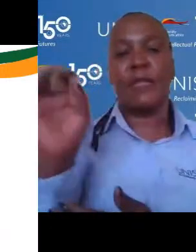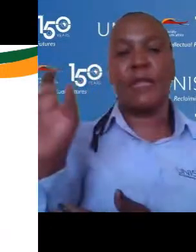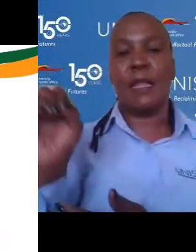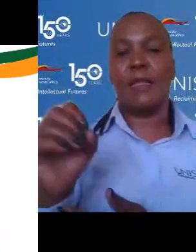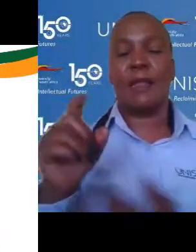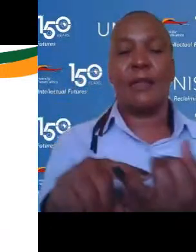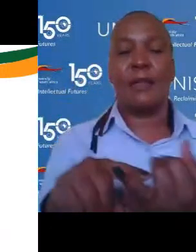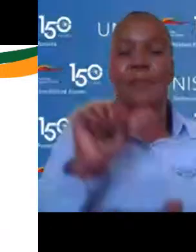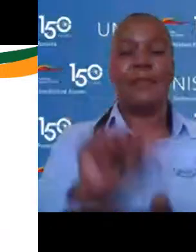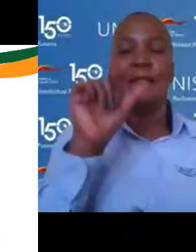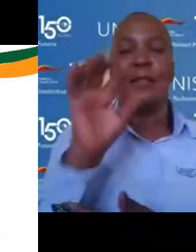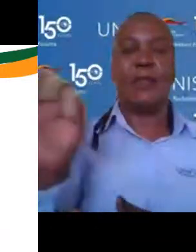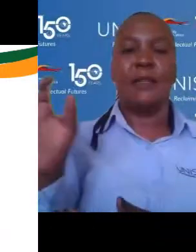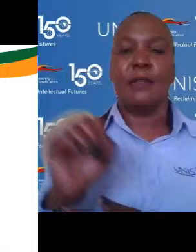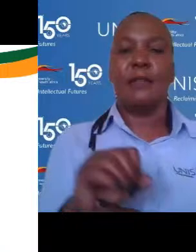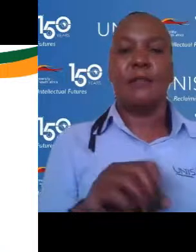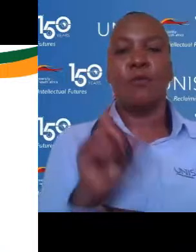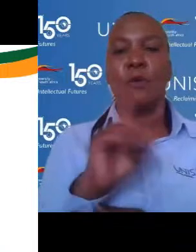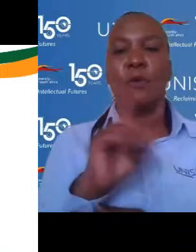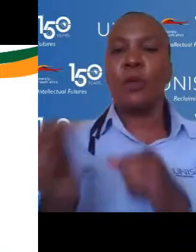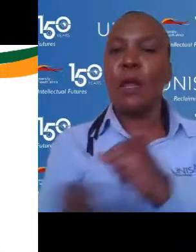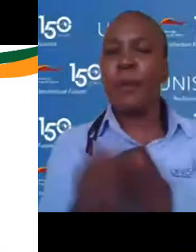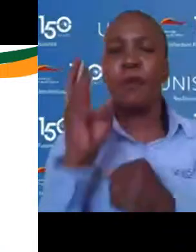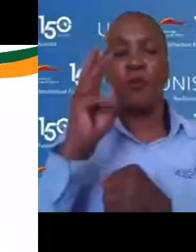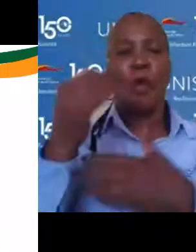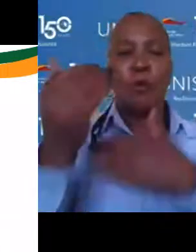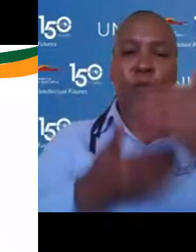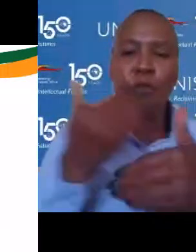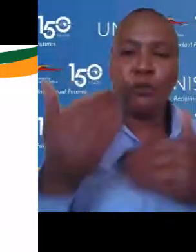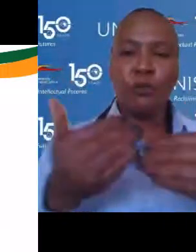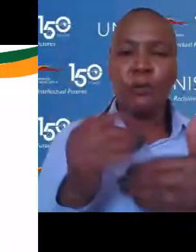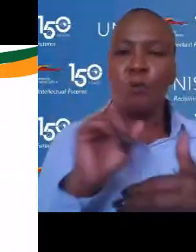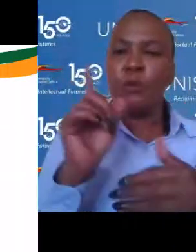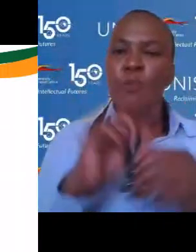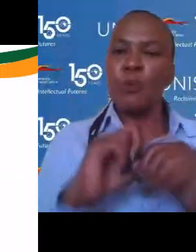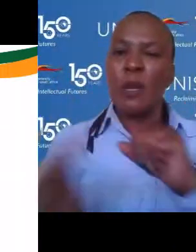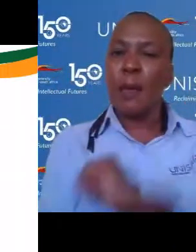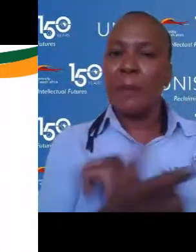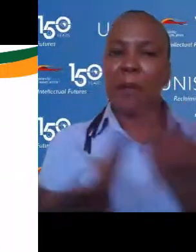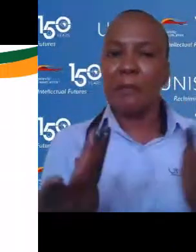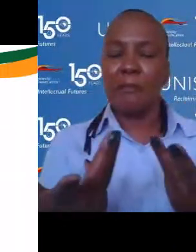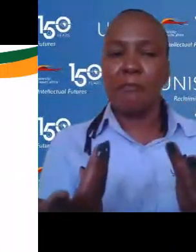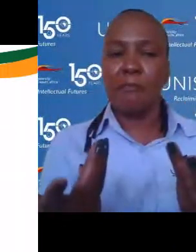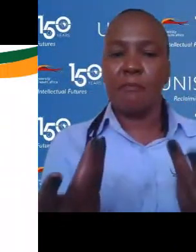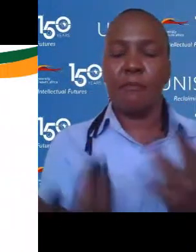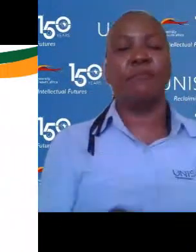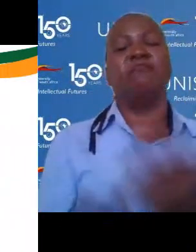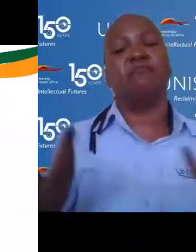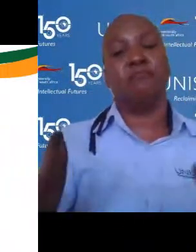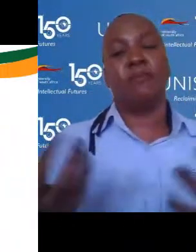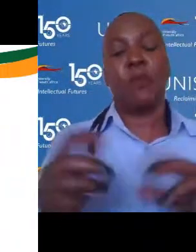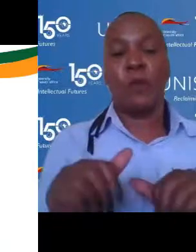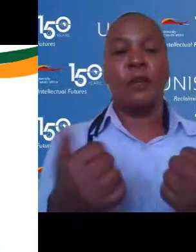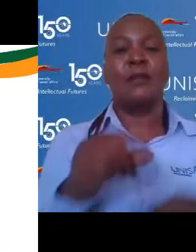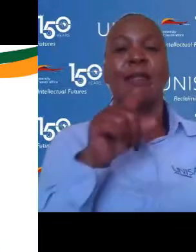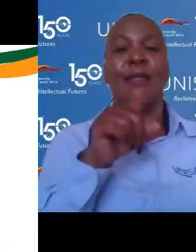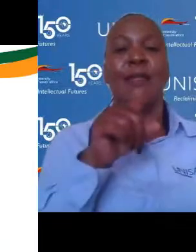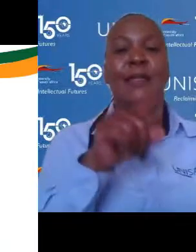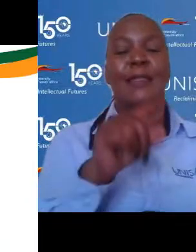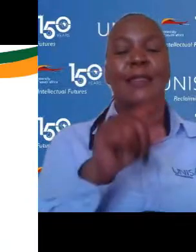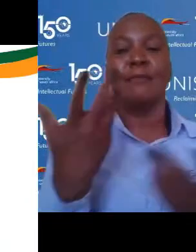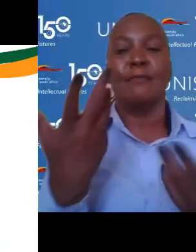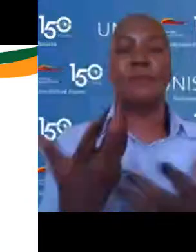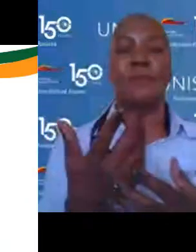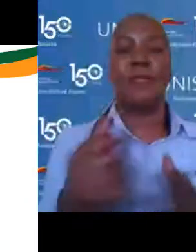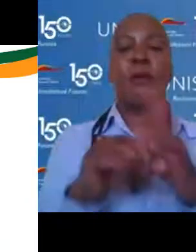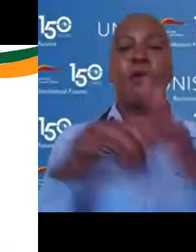me? Am I able to continue? What's going on with these courses? Well, these courses are vital for your stay